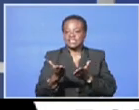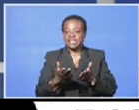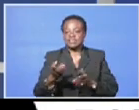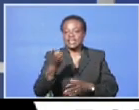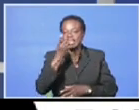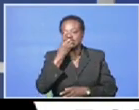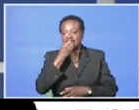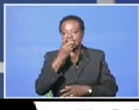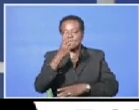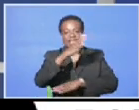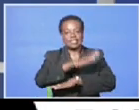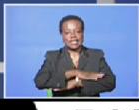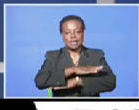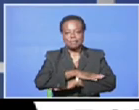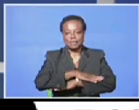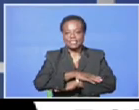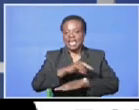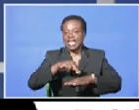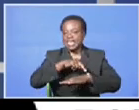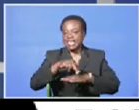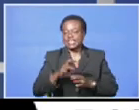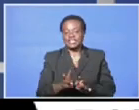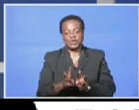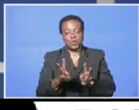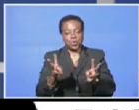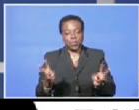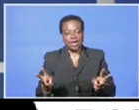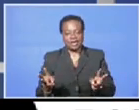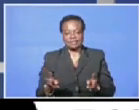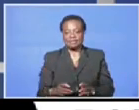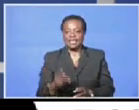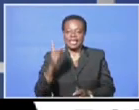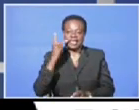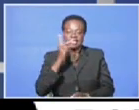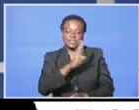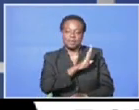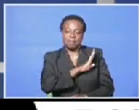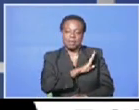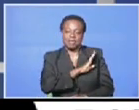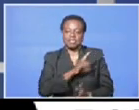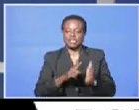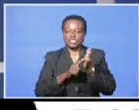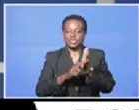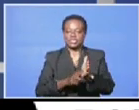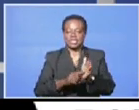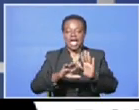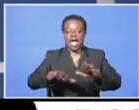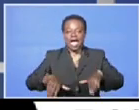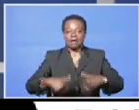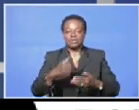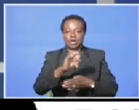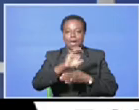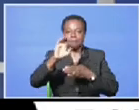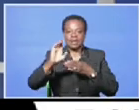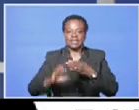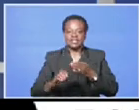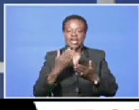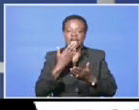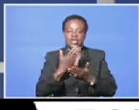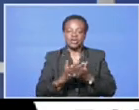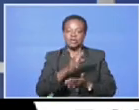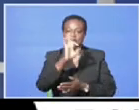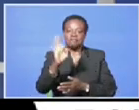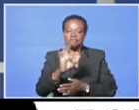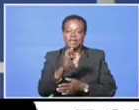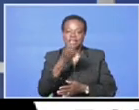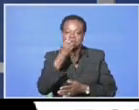and I'm ready. In tonight's weekly feature, What's on Your Plate, Arkesha Bethel shows us how to complete your Good Friday feast with fried